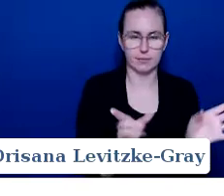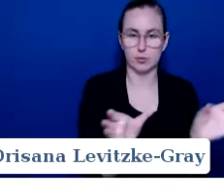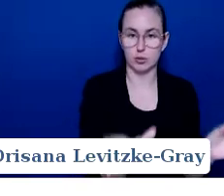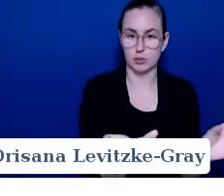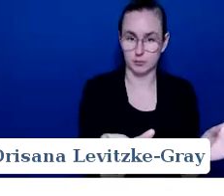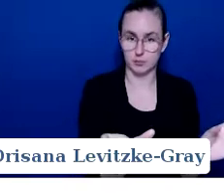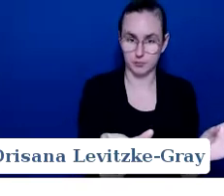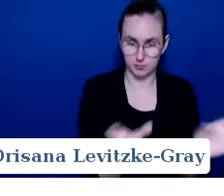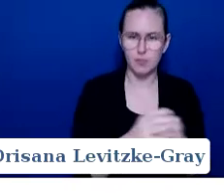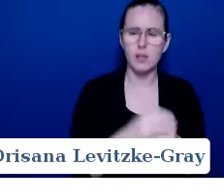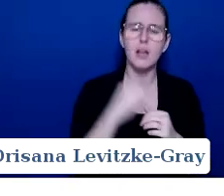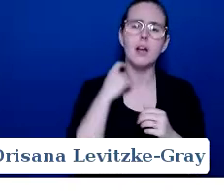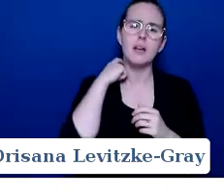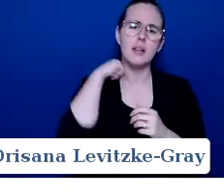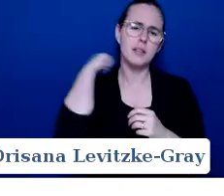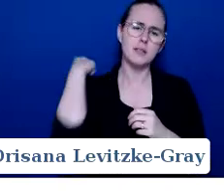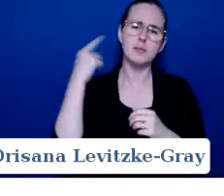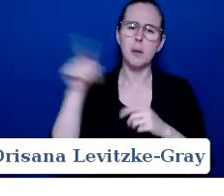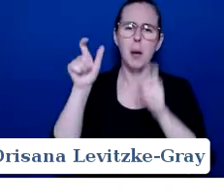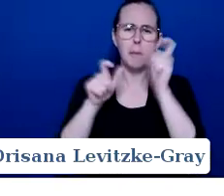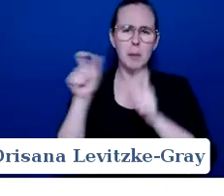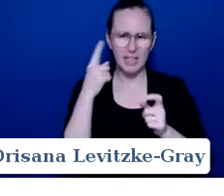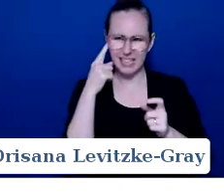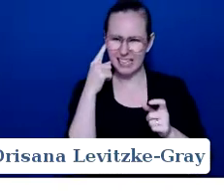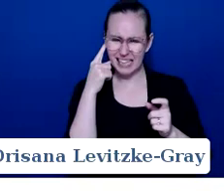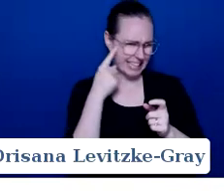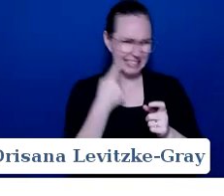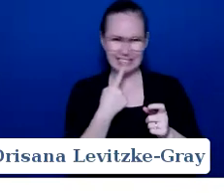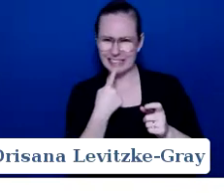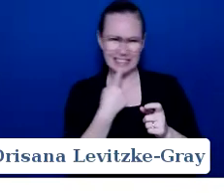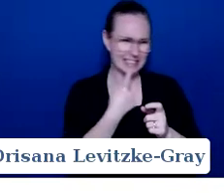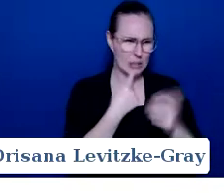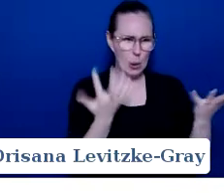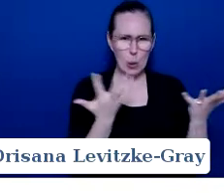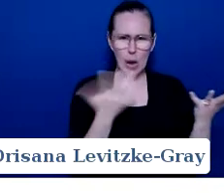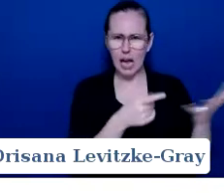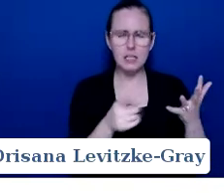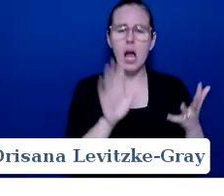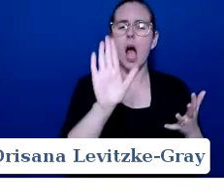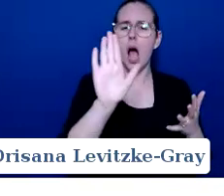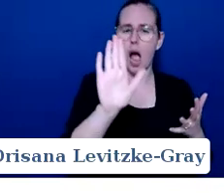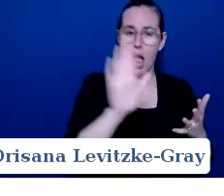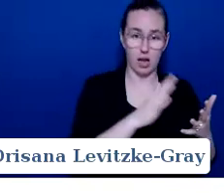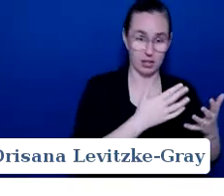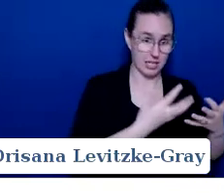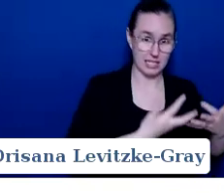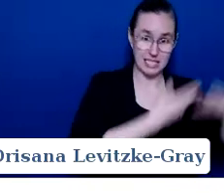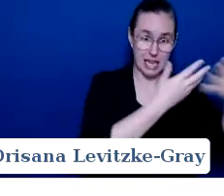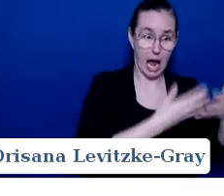with the data coming from the statistical assessment, like population censuses and survey, when we speak